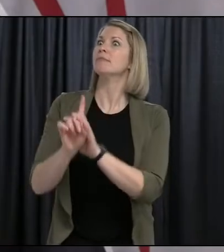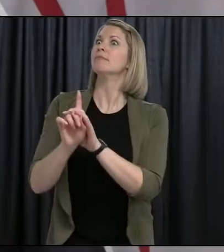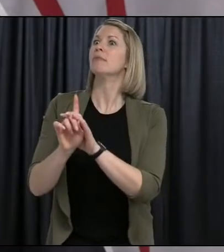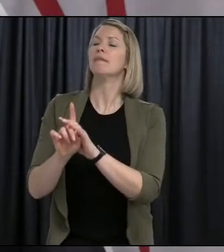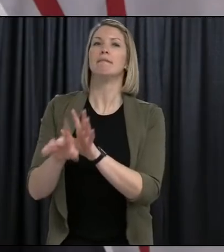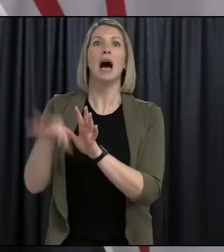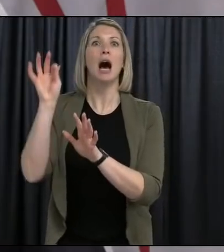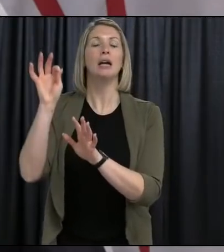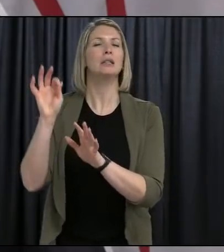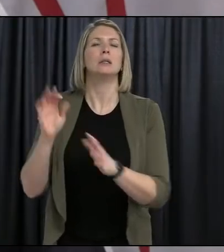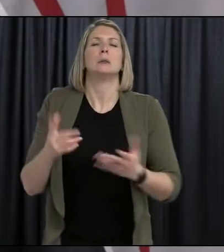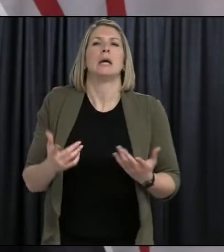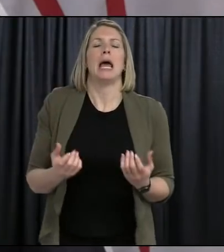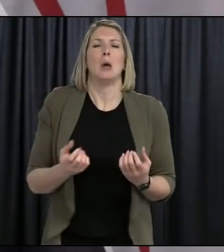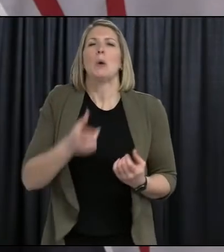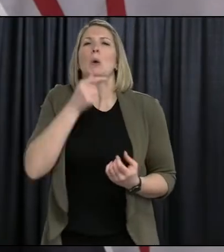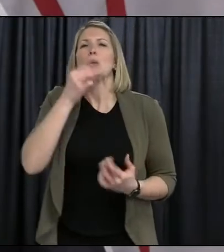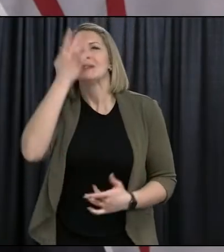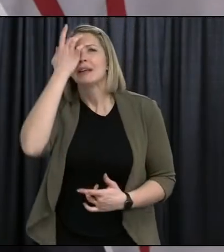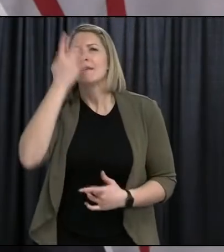So I think